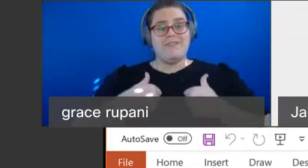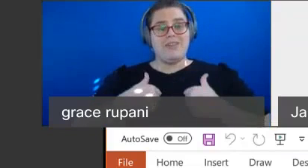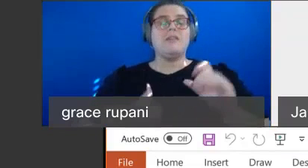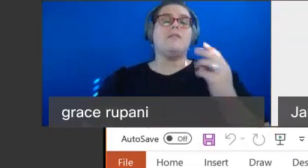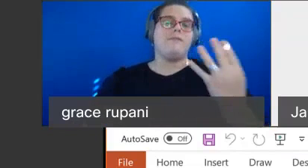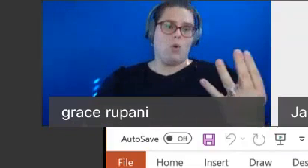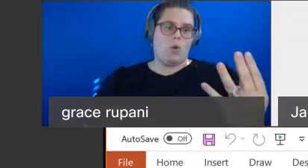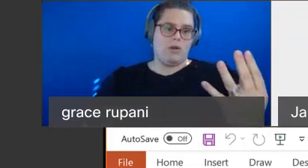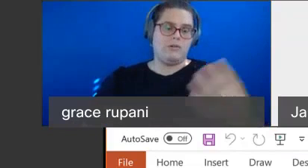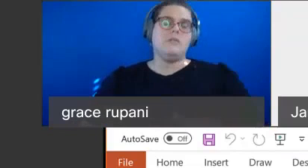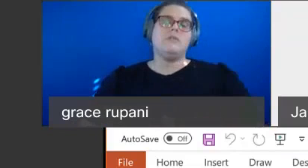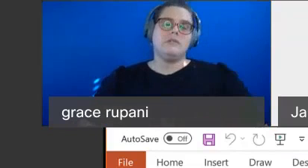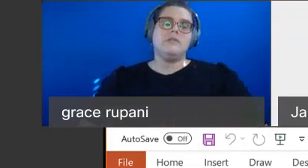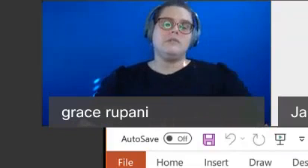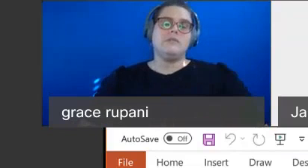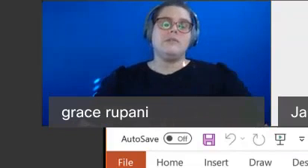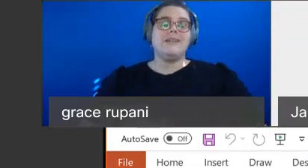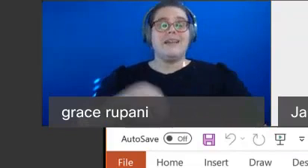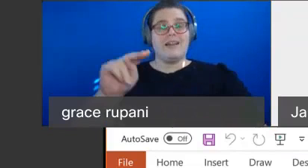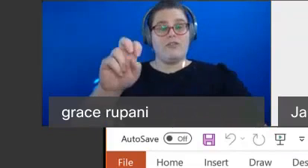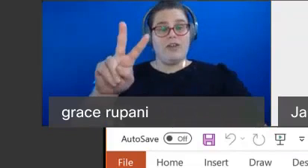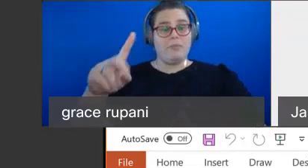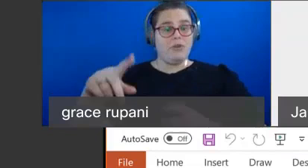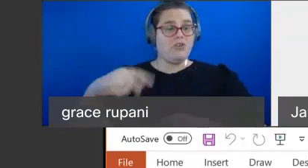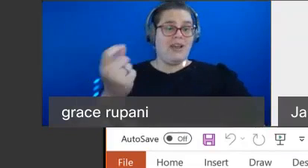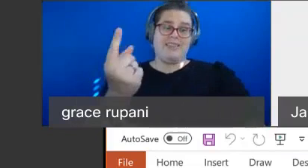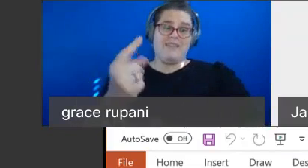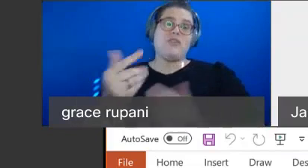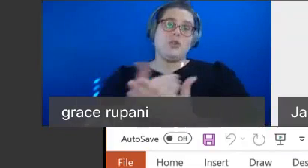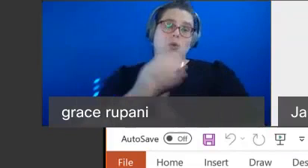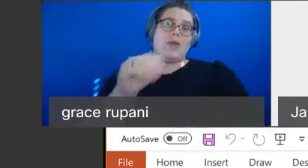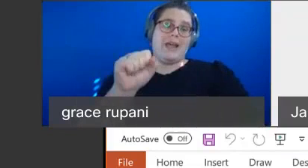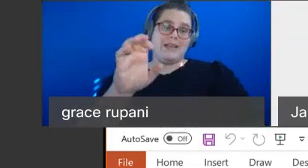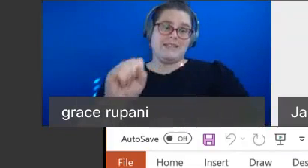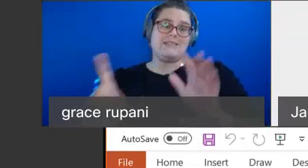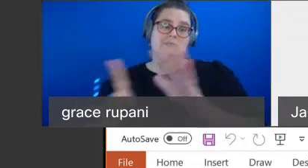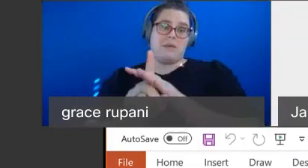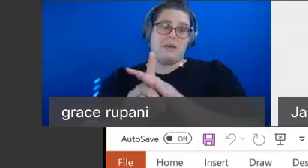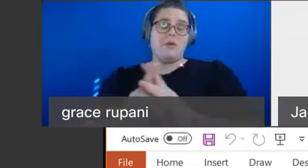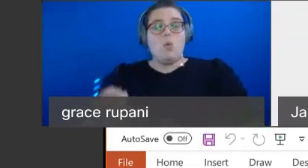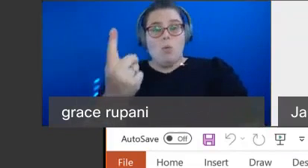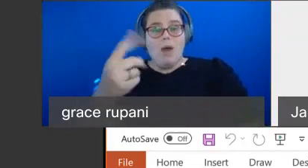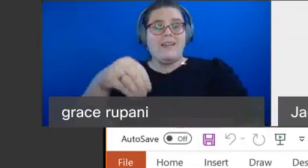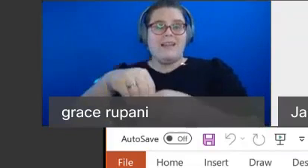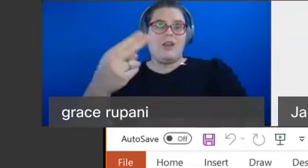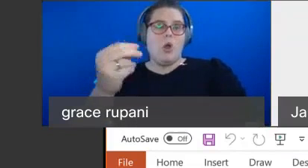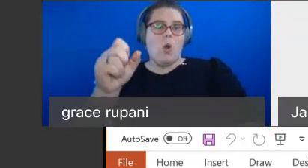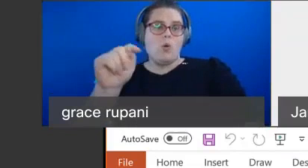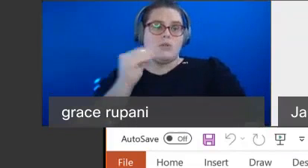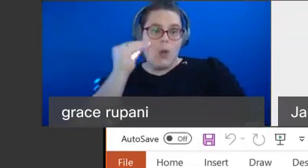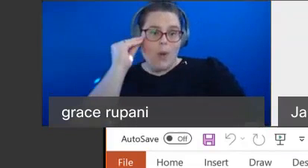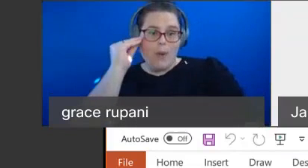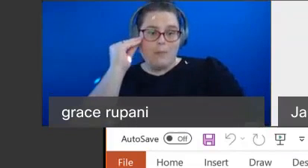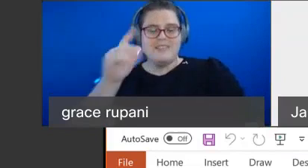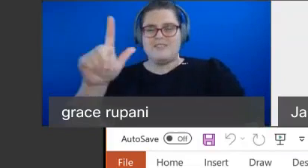new cases in November. 1 of them was in a host home. Those numbers are so low that it doesn't make sense to include them on the chart.